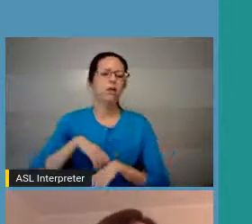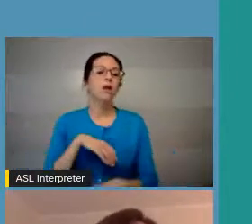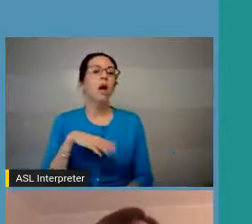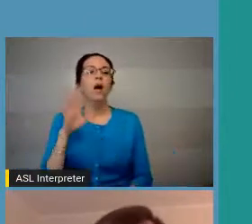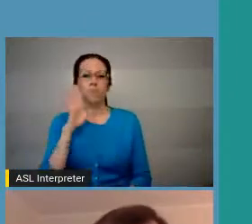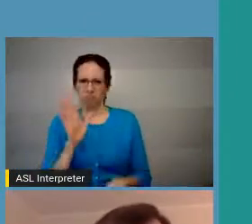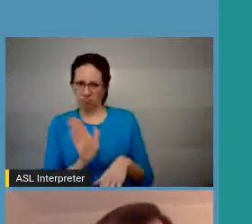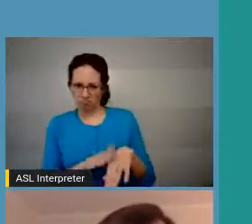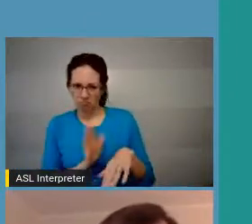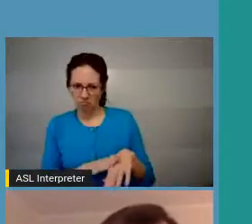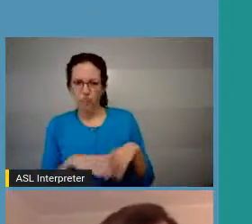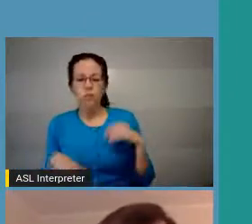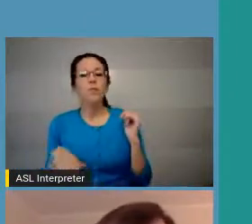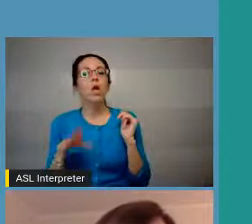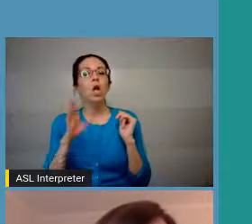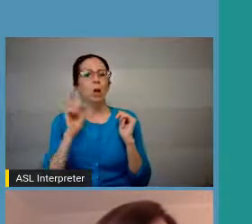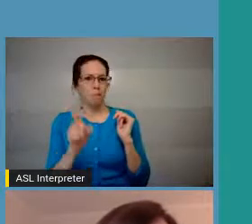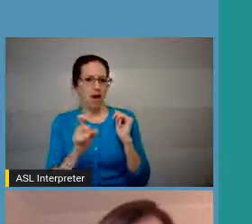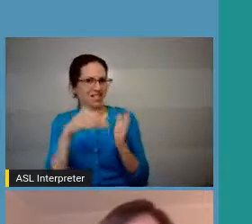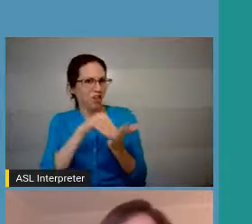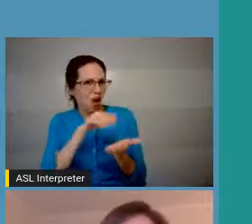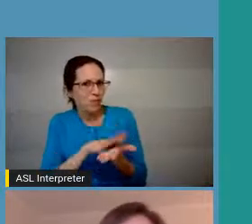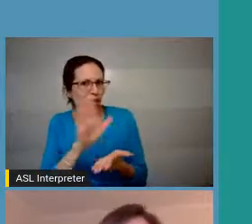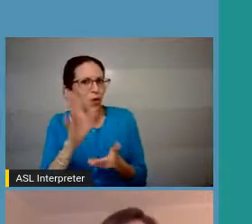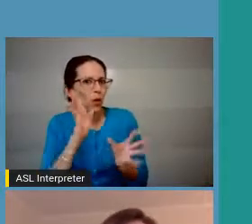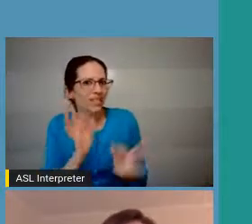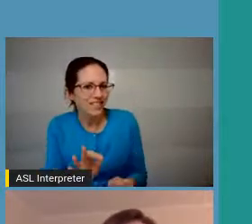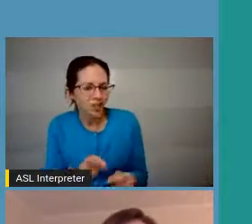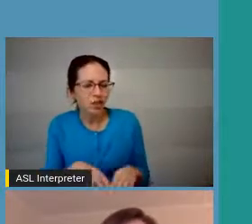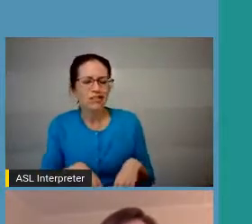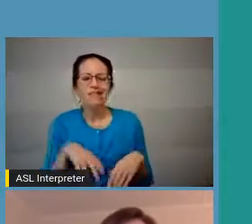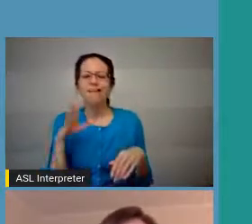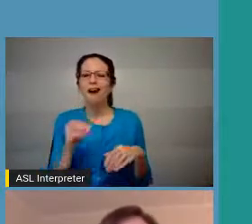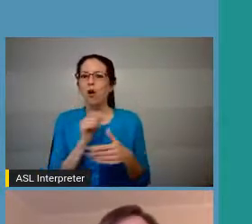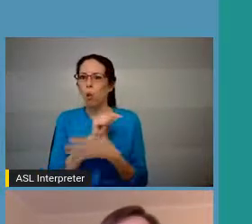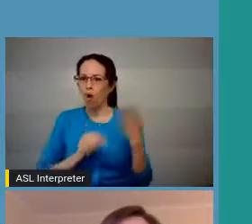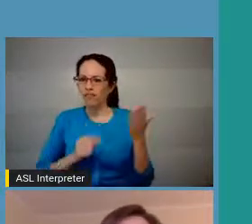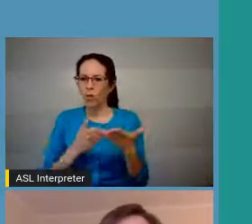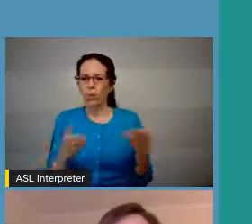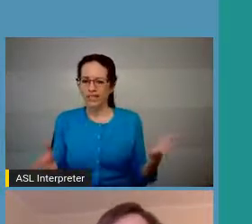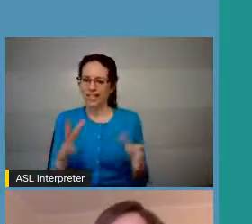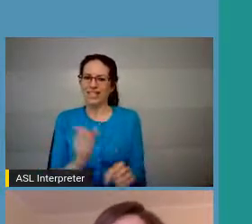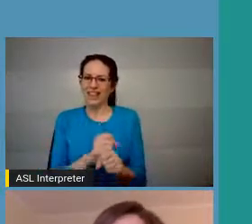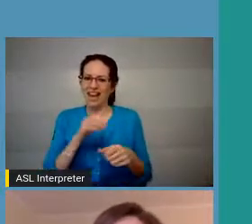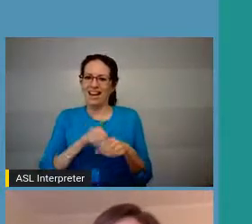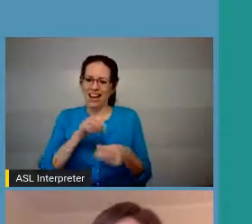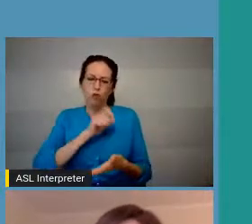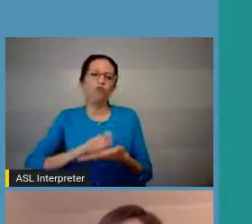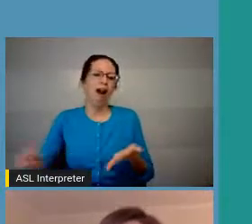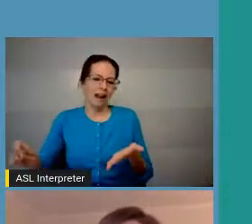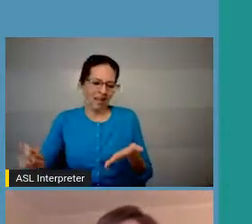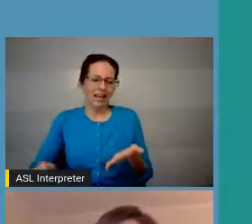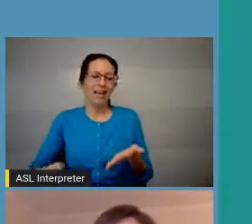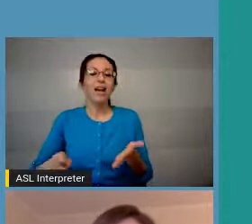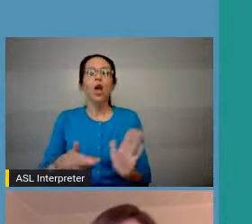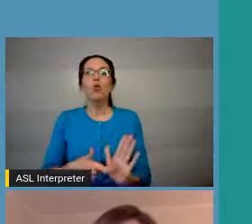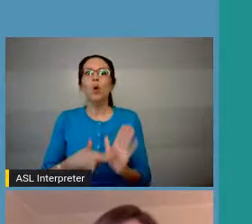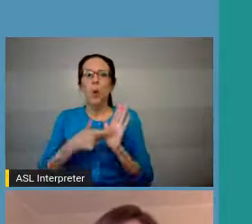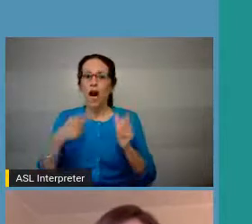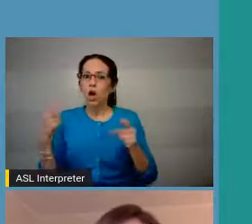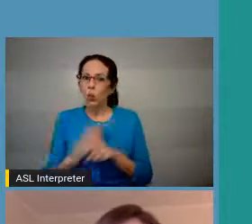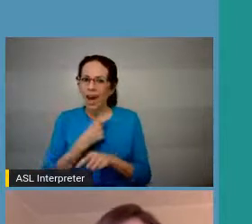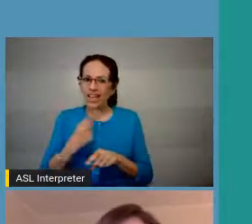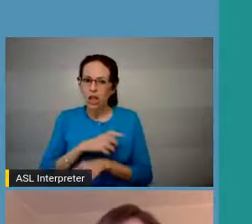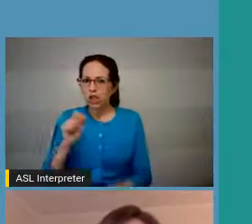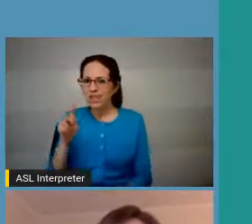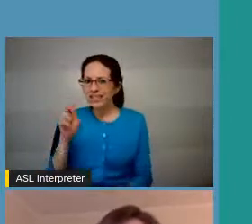say that you do have to document your decisions and all of those things in writing, and require regular status updates from